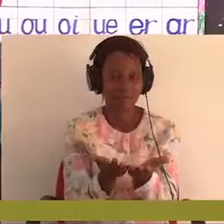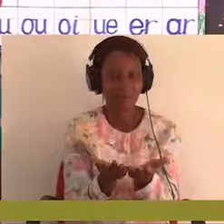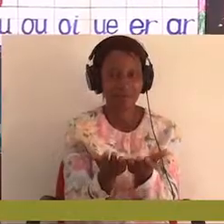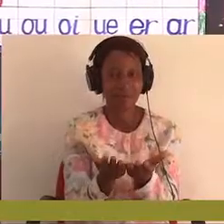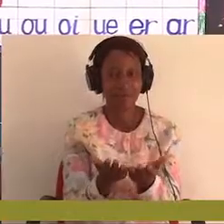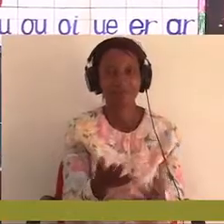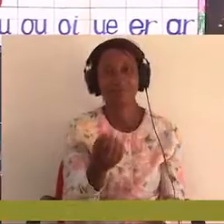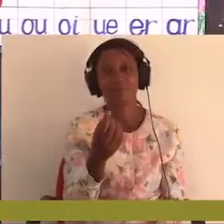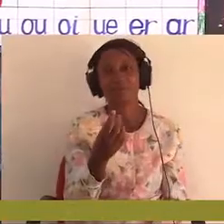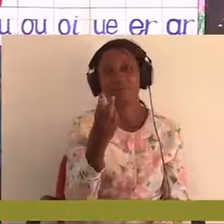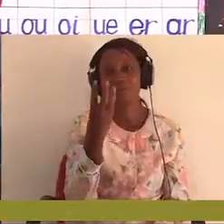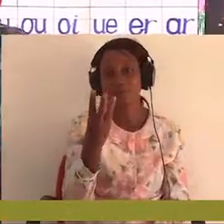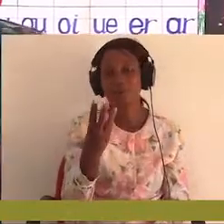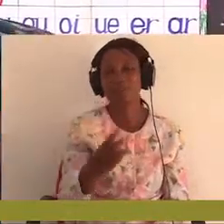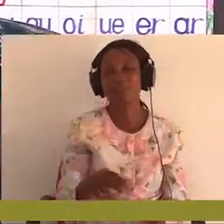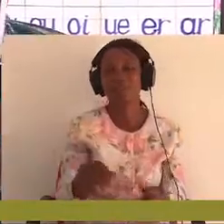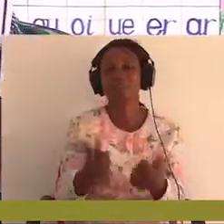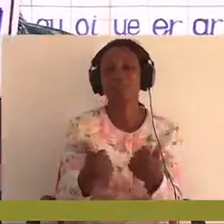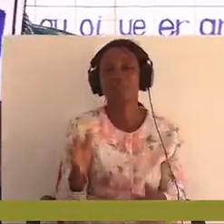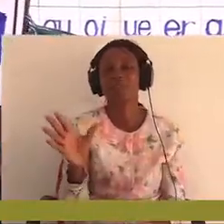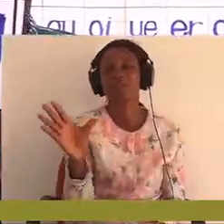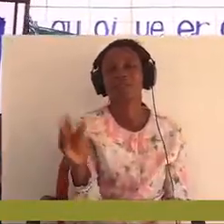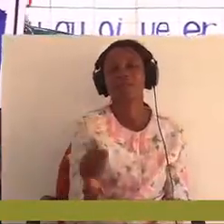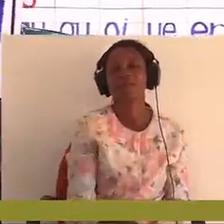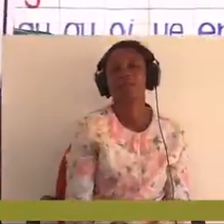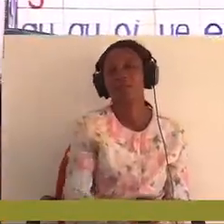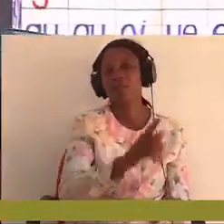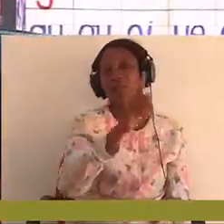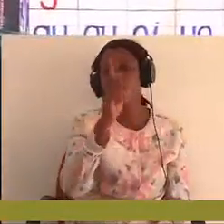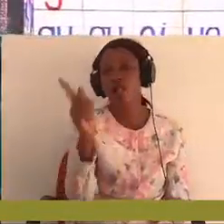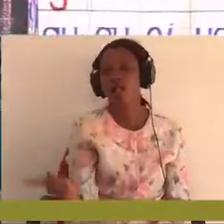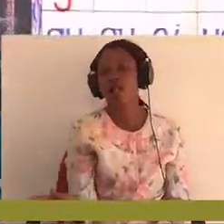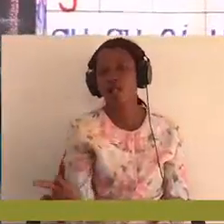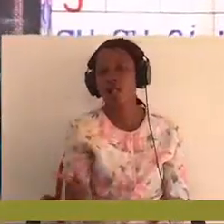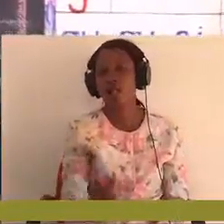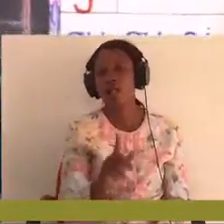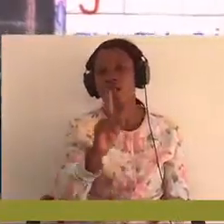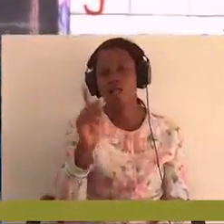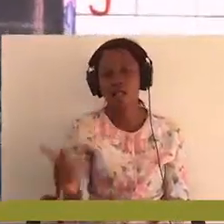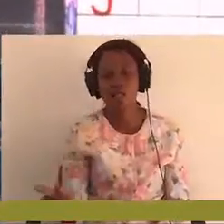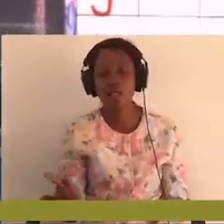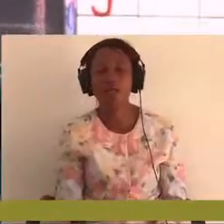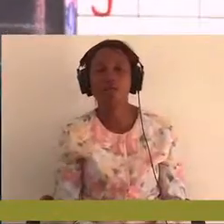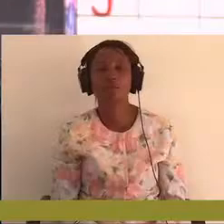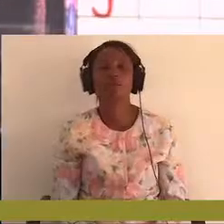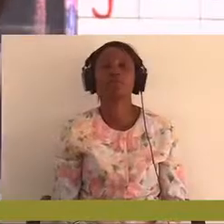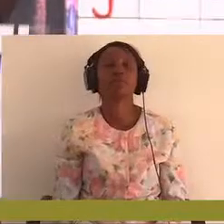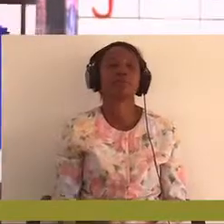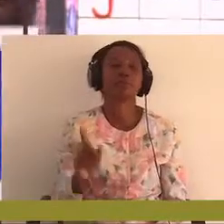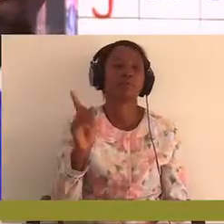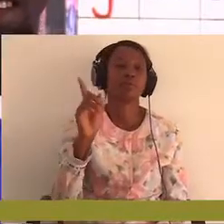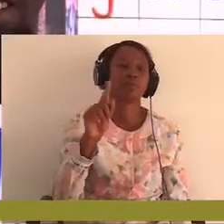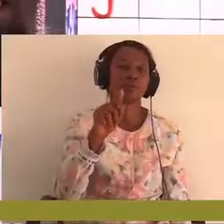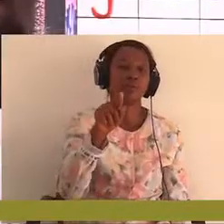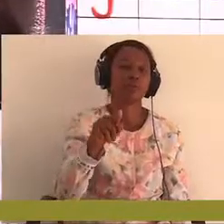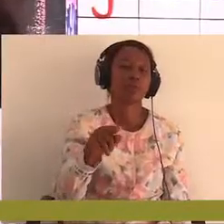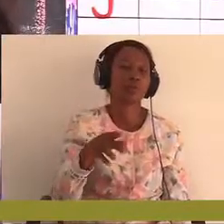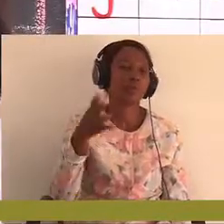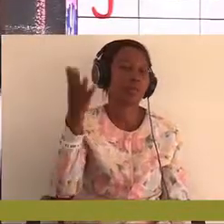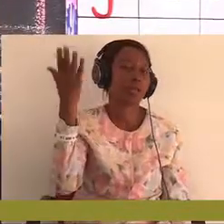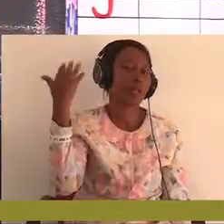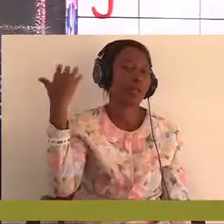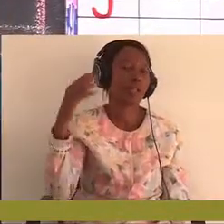This is the letter g. And this is the letter you've learned the last